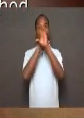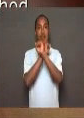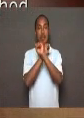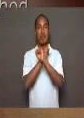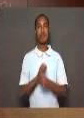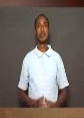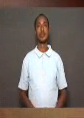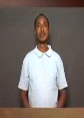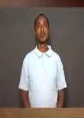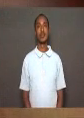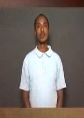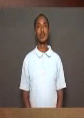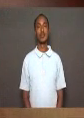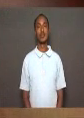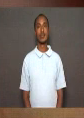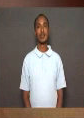Time's up!